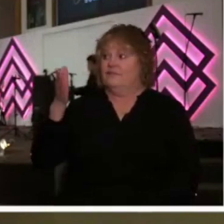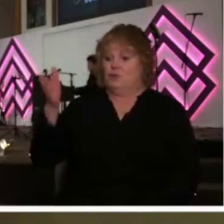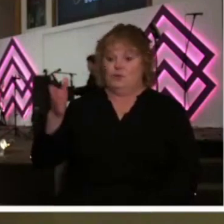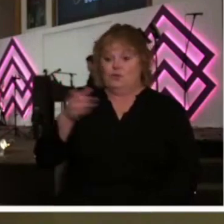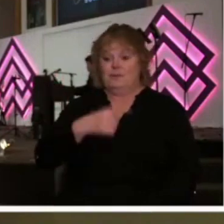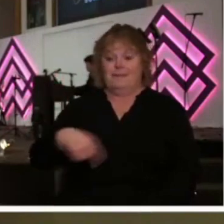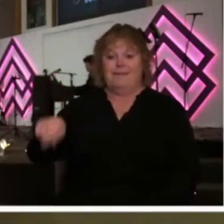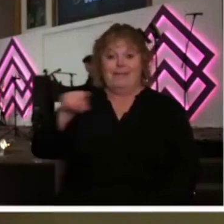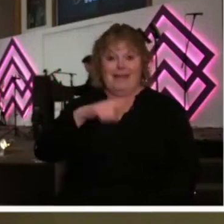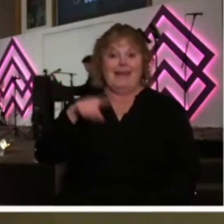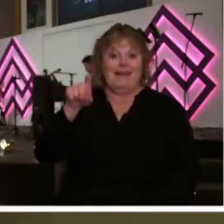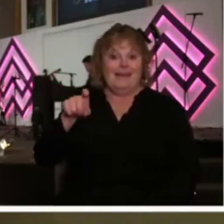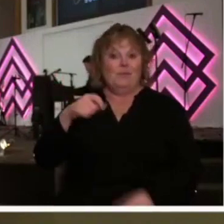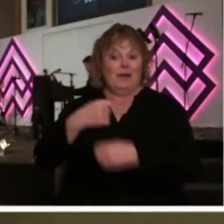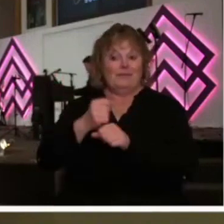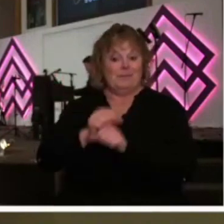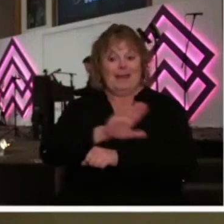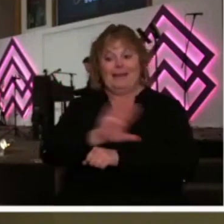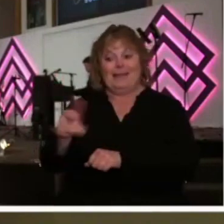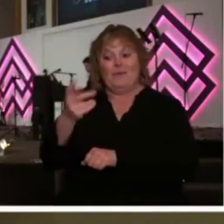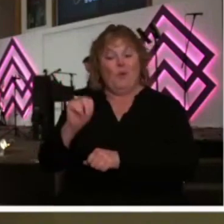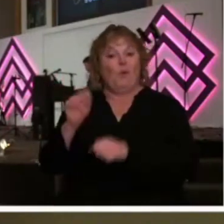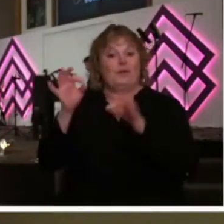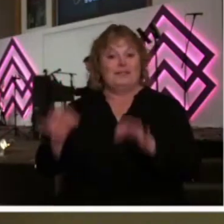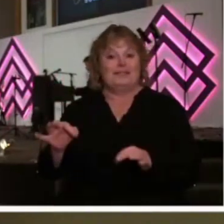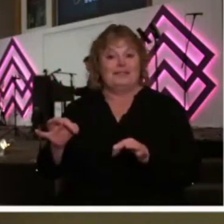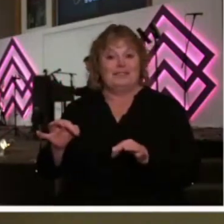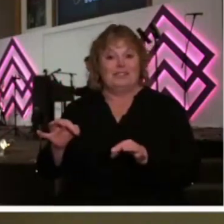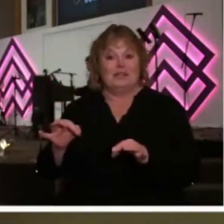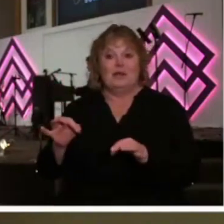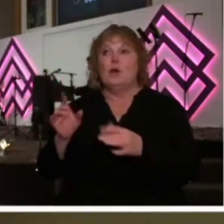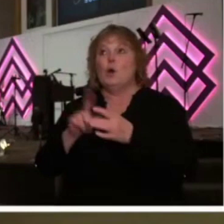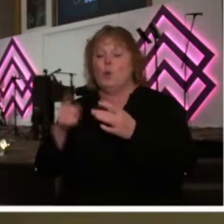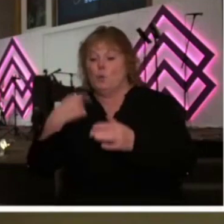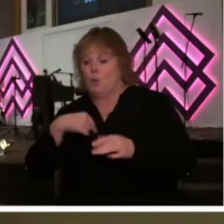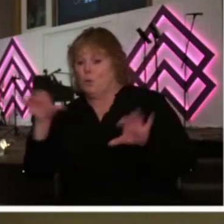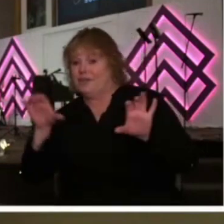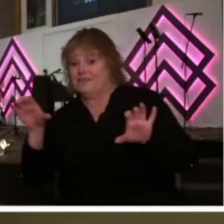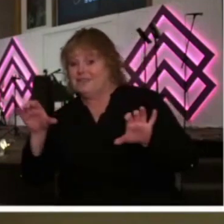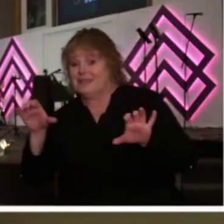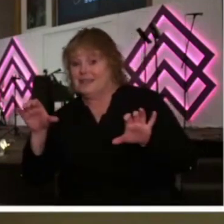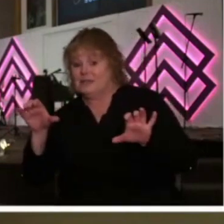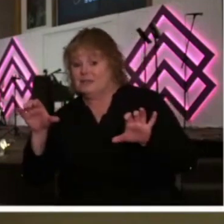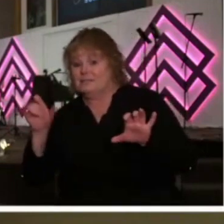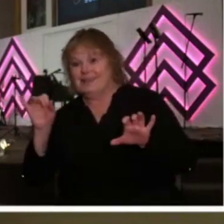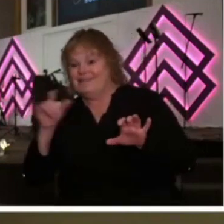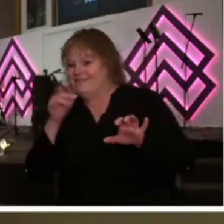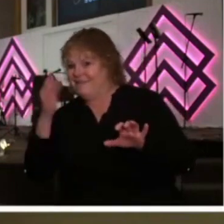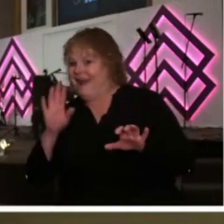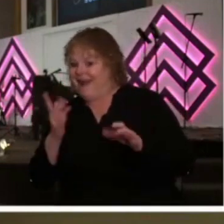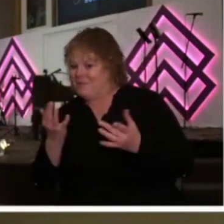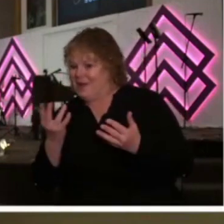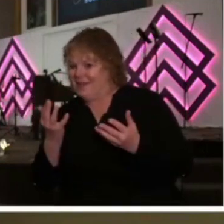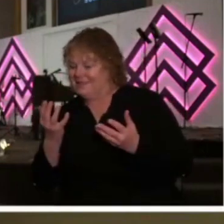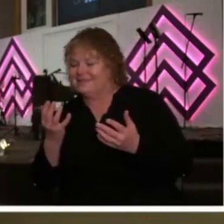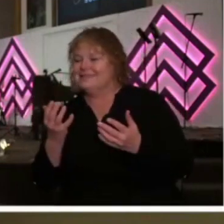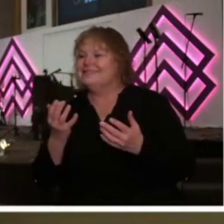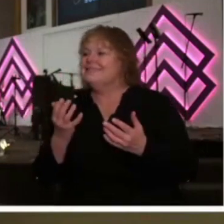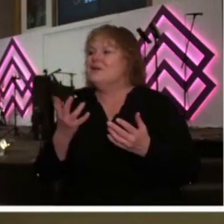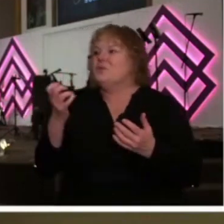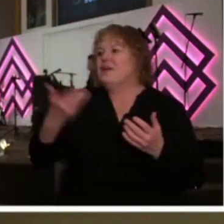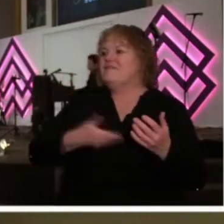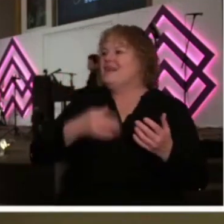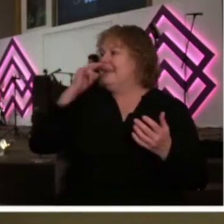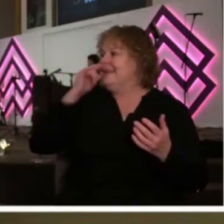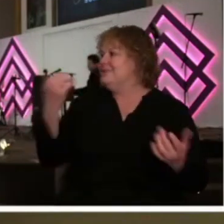will have to make the decision of what they're going to do with the vision of their future, should the Lord tarry. And so we wanted to invite our